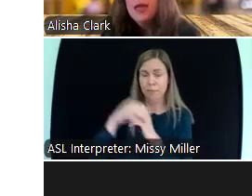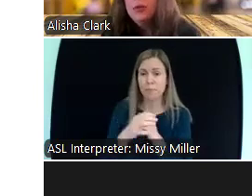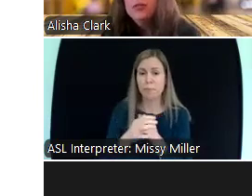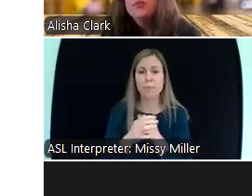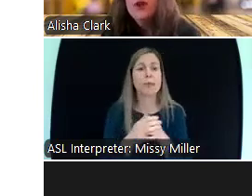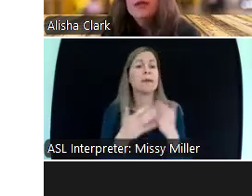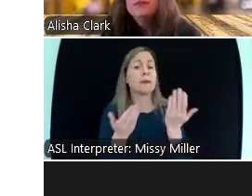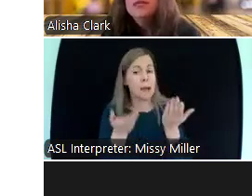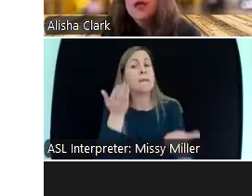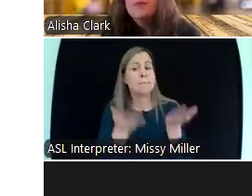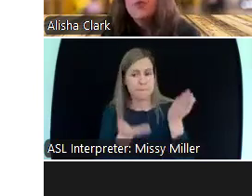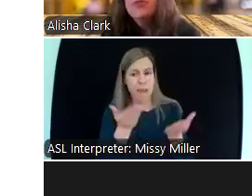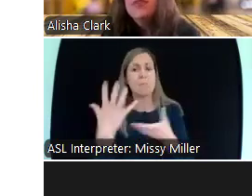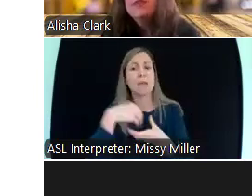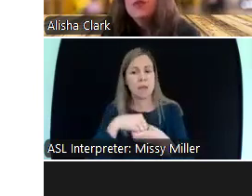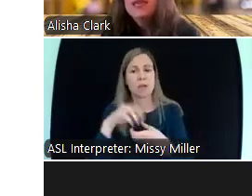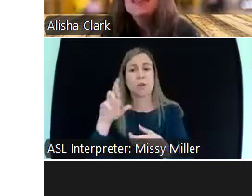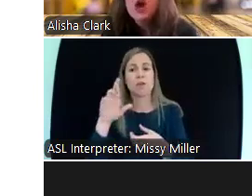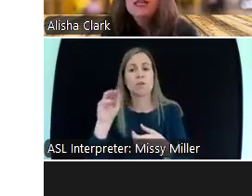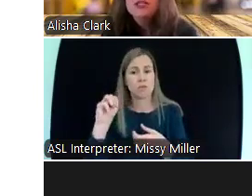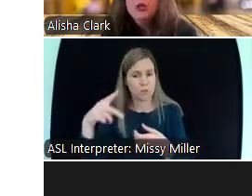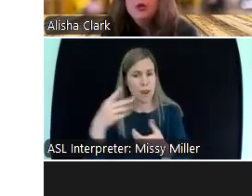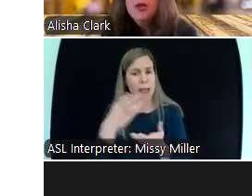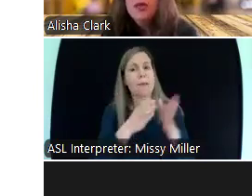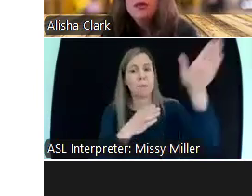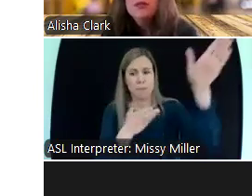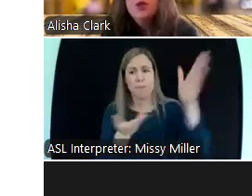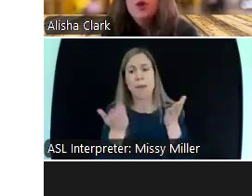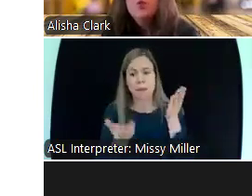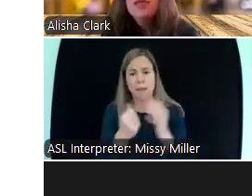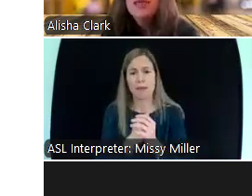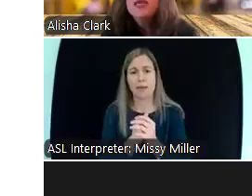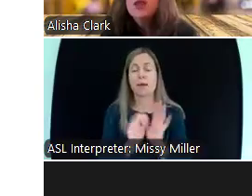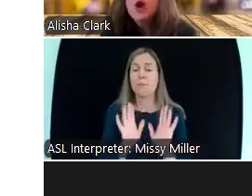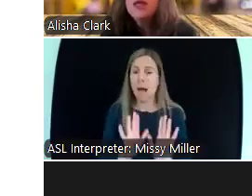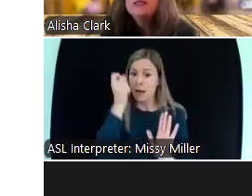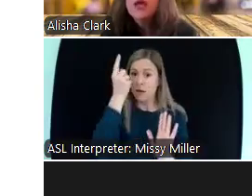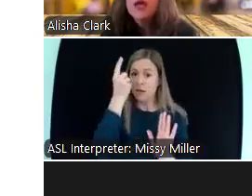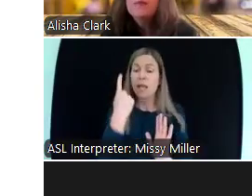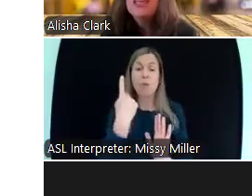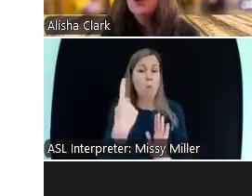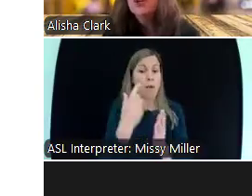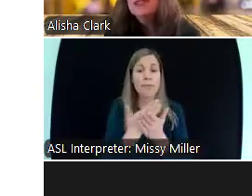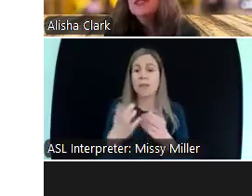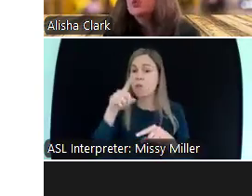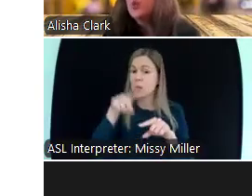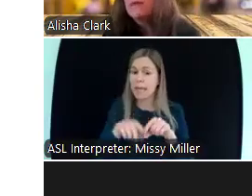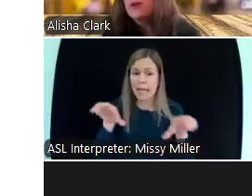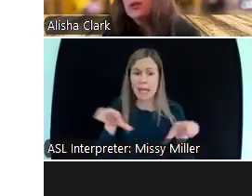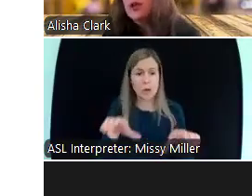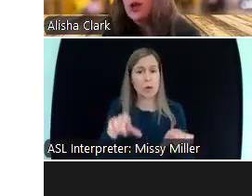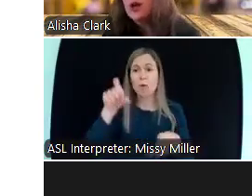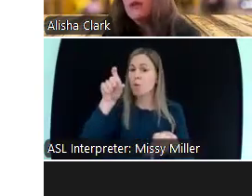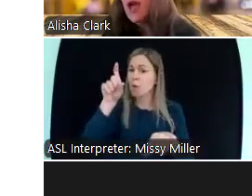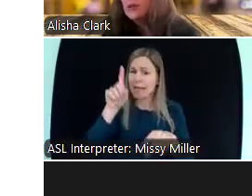may include some ramps. One thing that we cannot do is we cannot increase the square